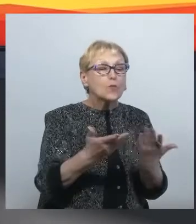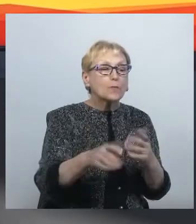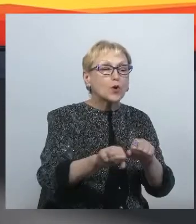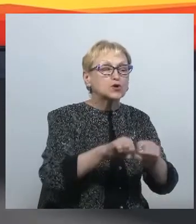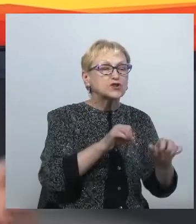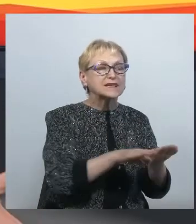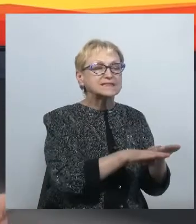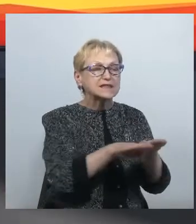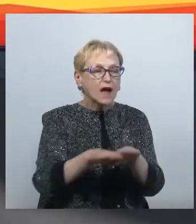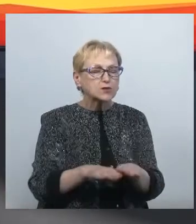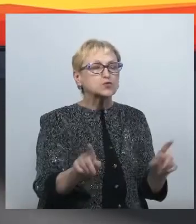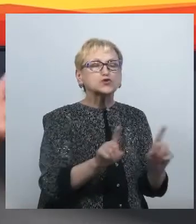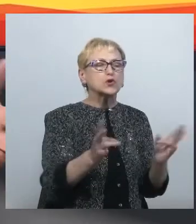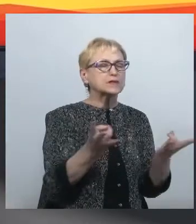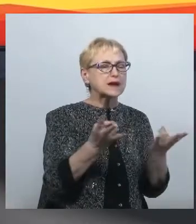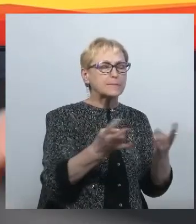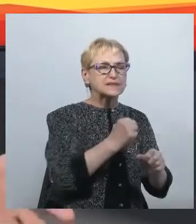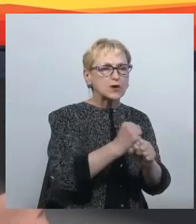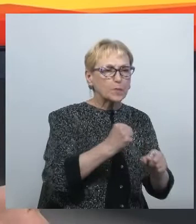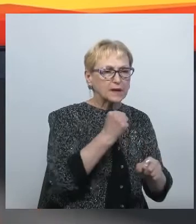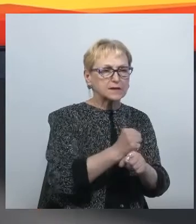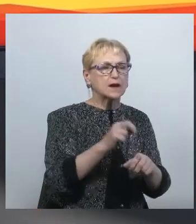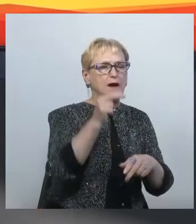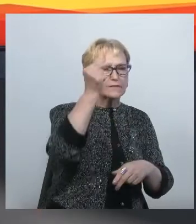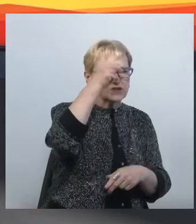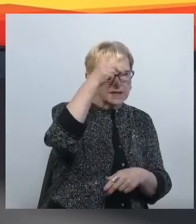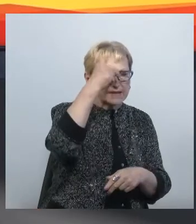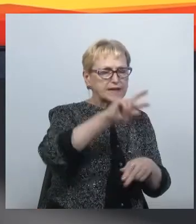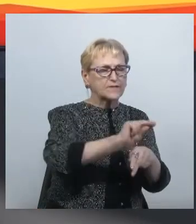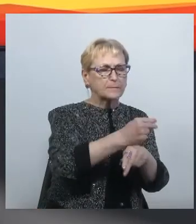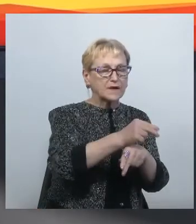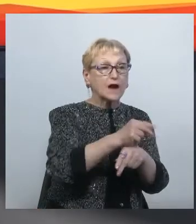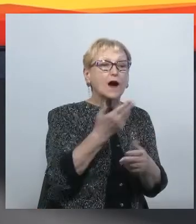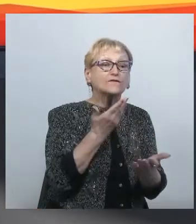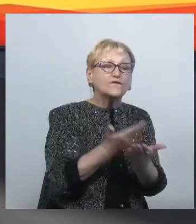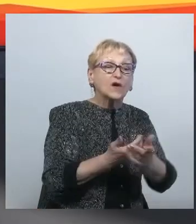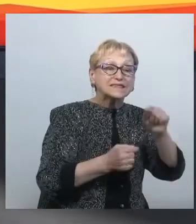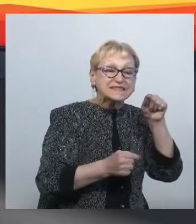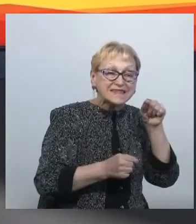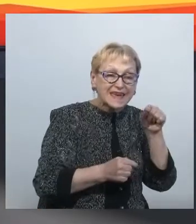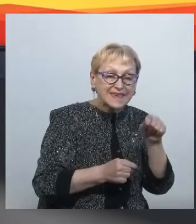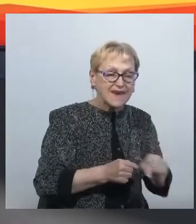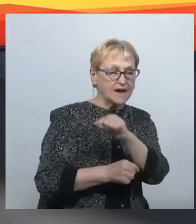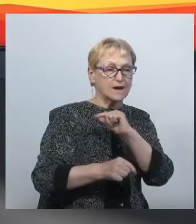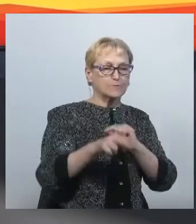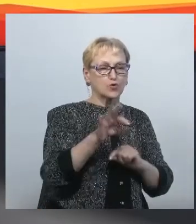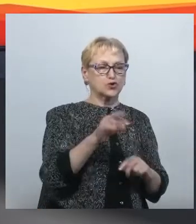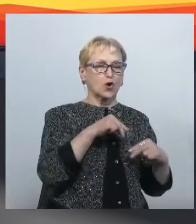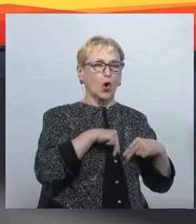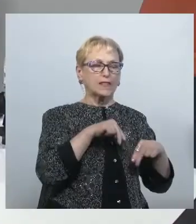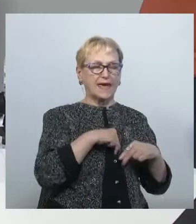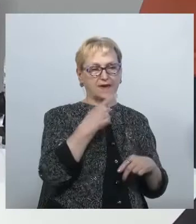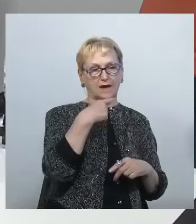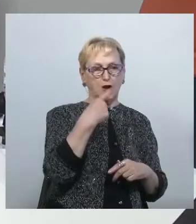change the titles or find out how was the standard violated. So they would learn from their mistakes. This is what the colleagues are